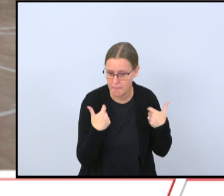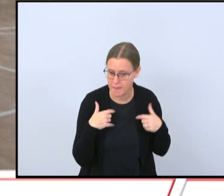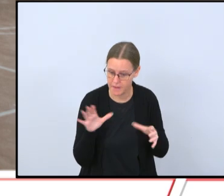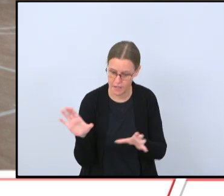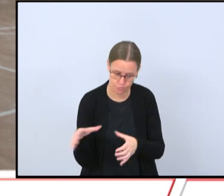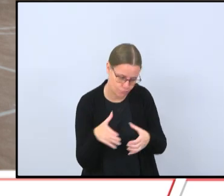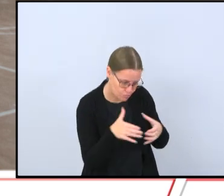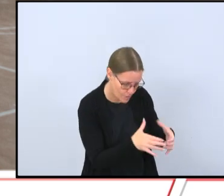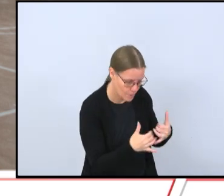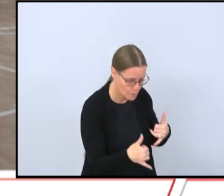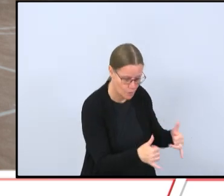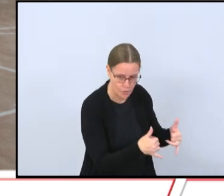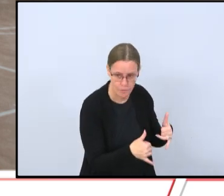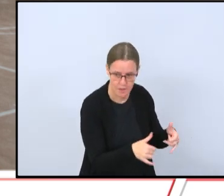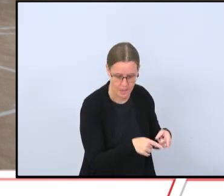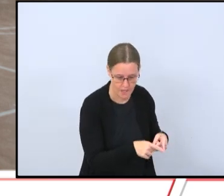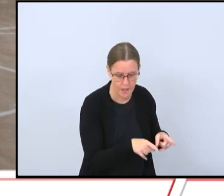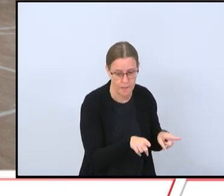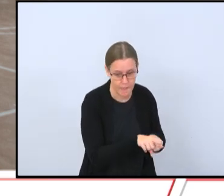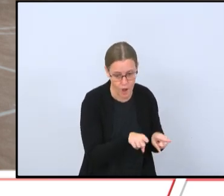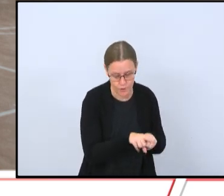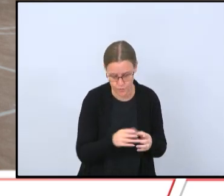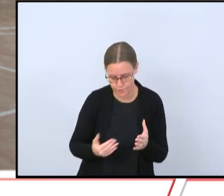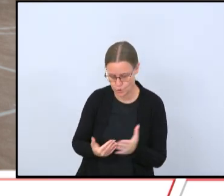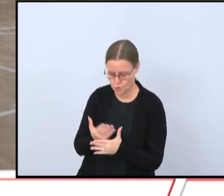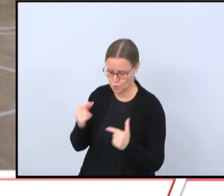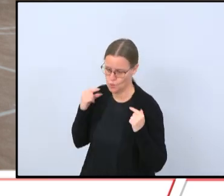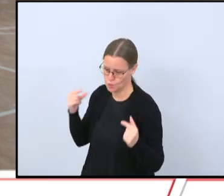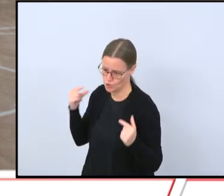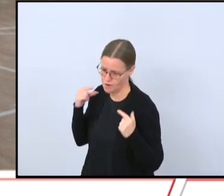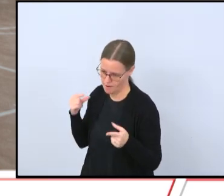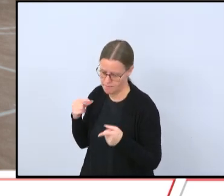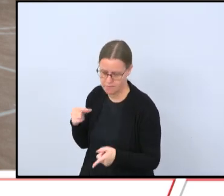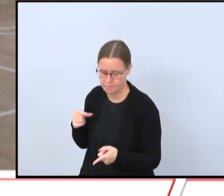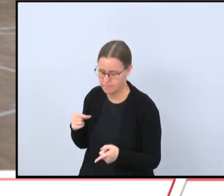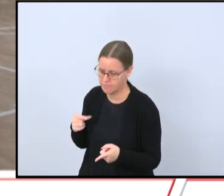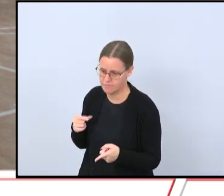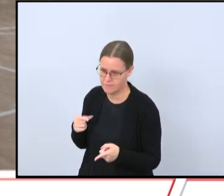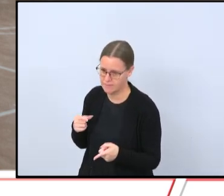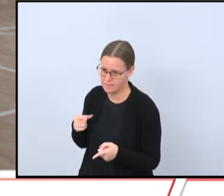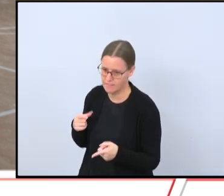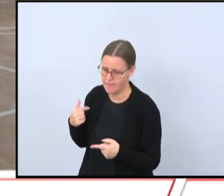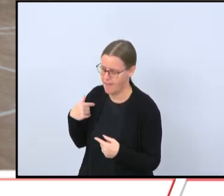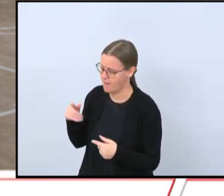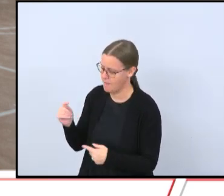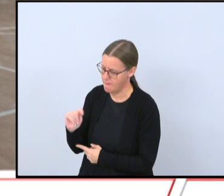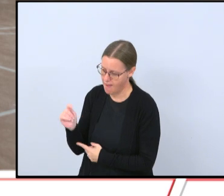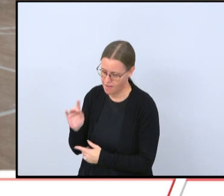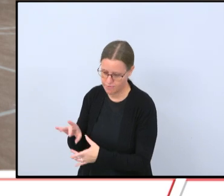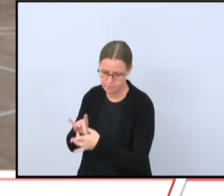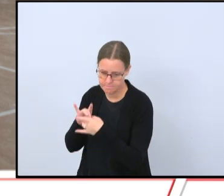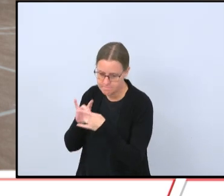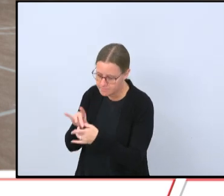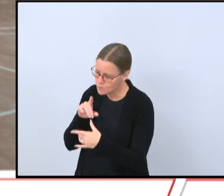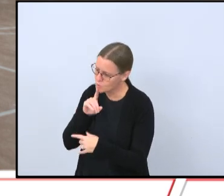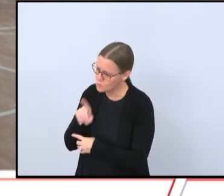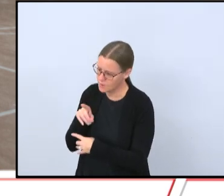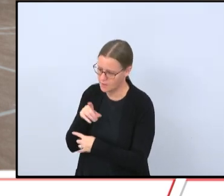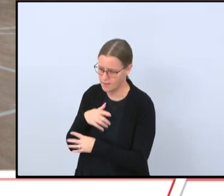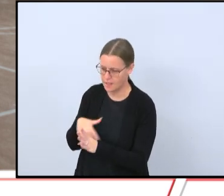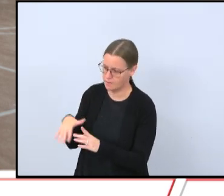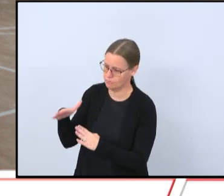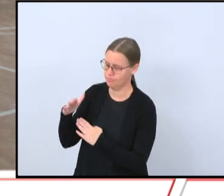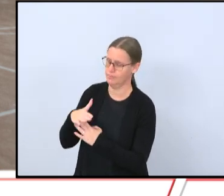Waco. But also we have the brand new gym as well. That's state of the line, everything you're going to need, restrooms right there attached, the office and